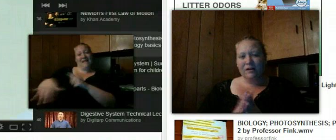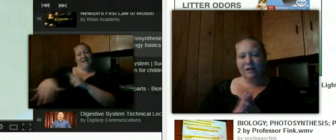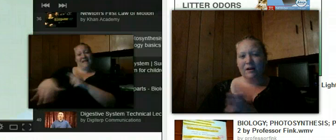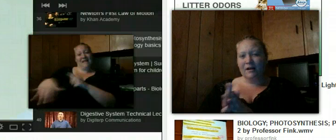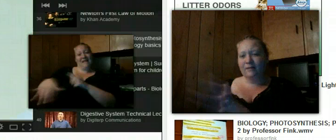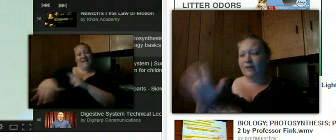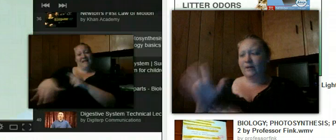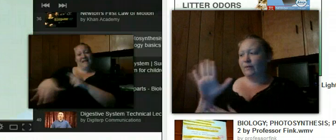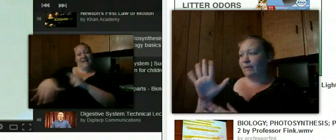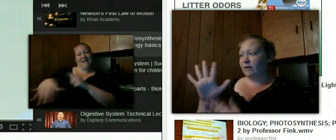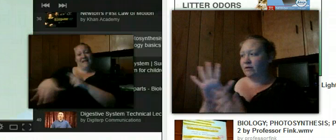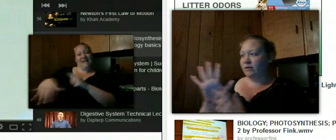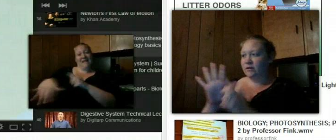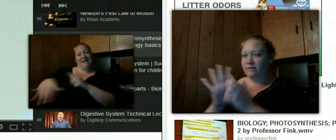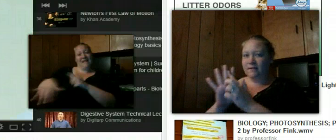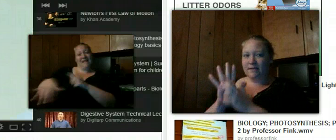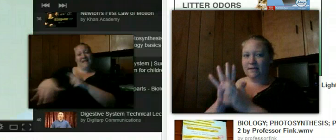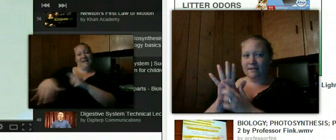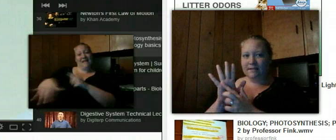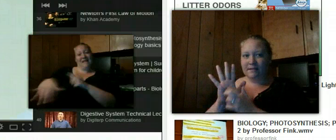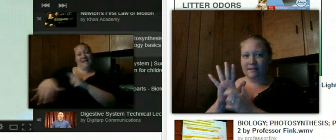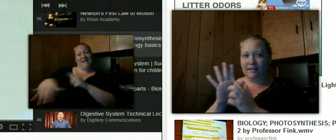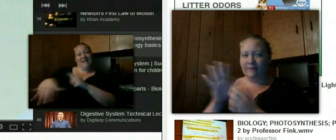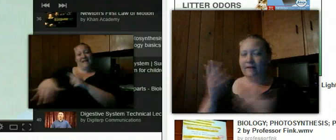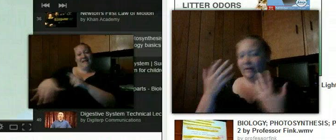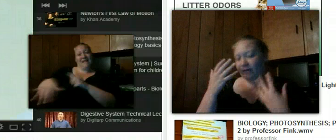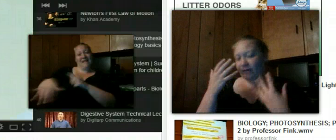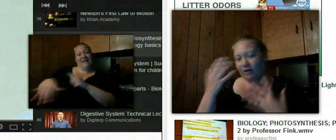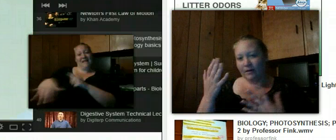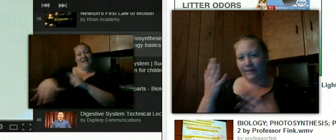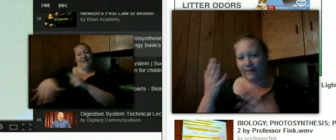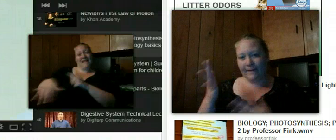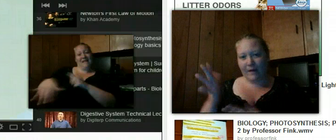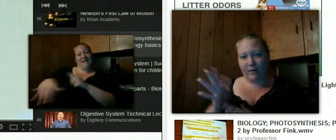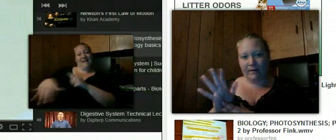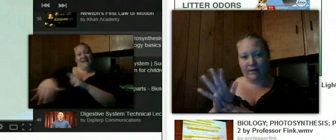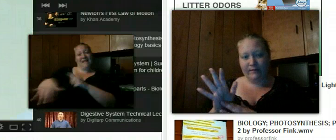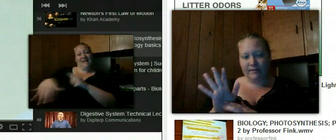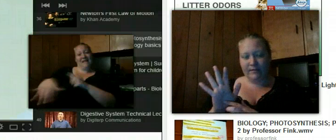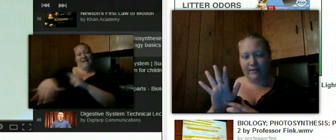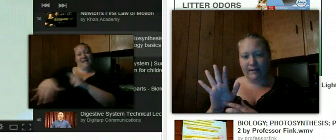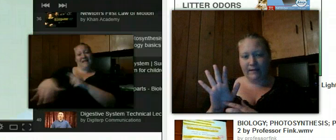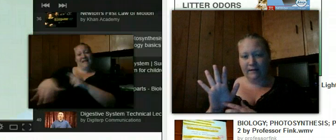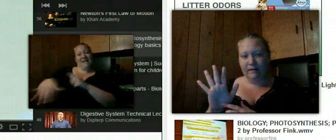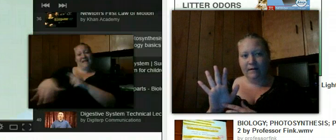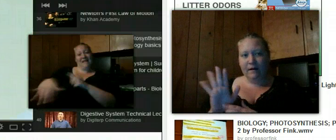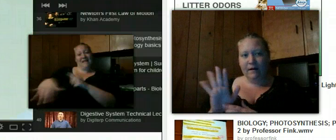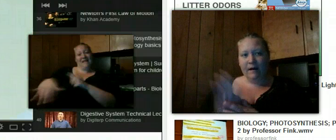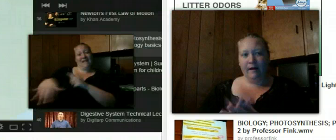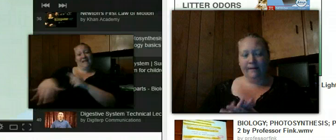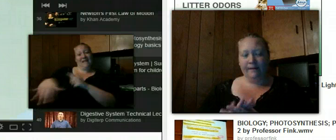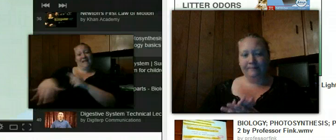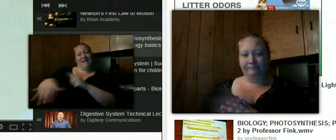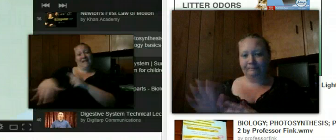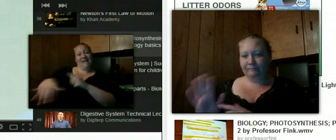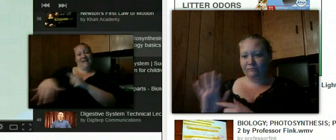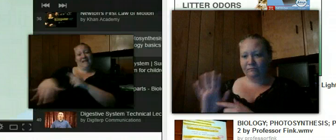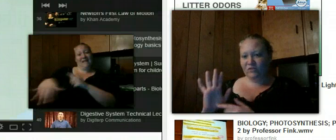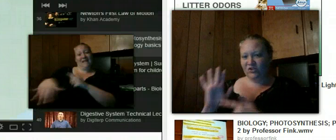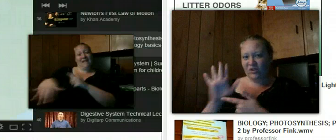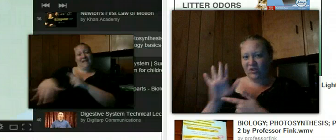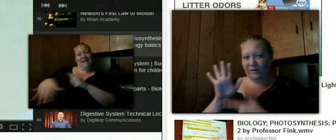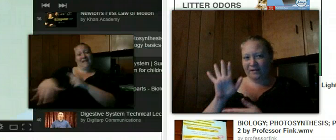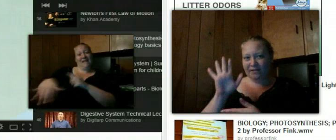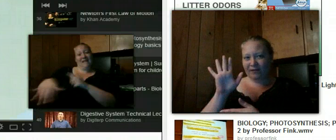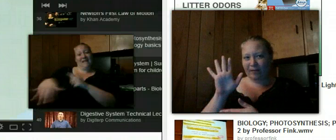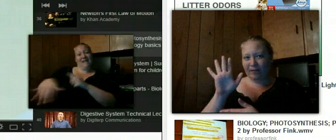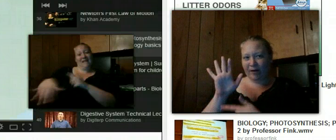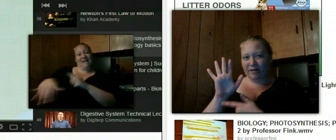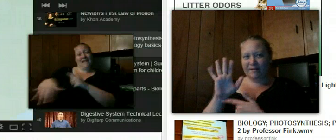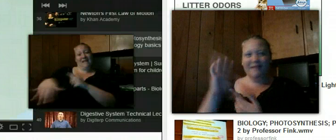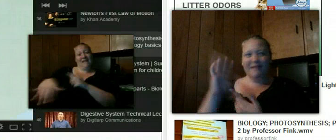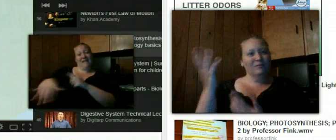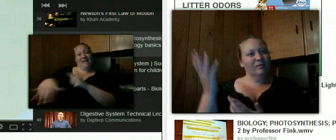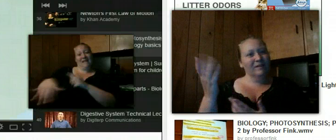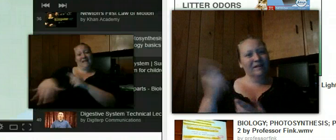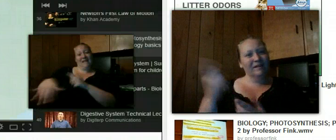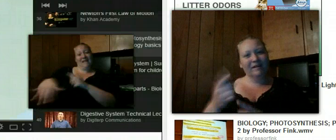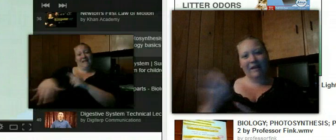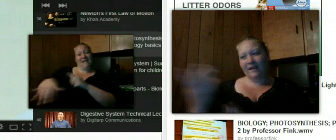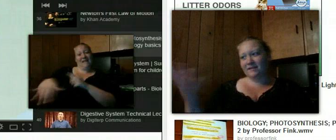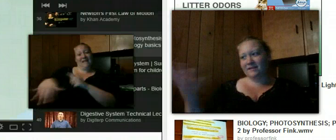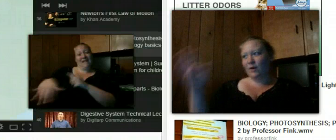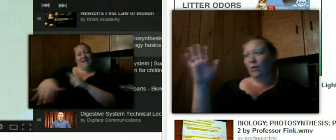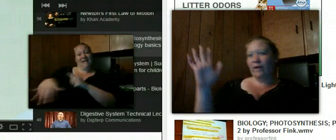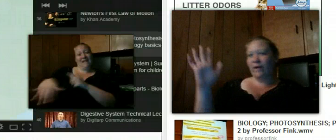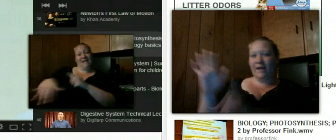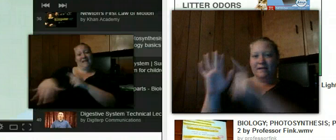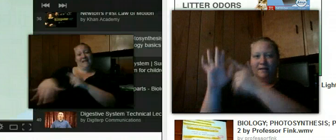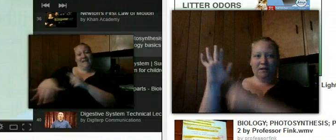picture. I know my partner used this as leaf and I forgot about that while I was doing it. Just showing the different parts, and